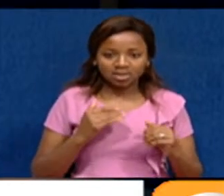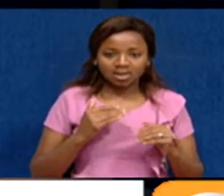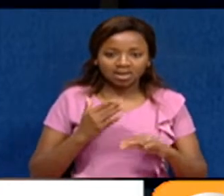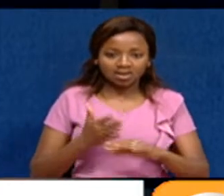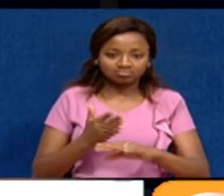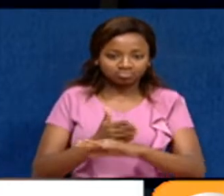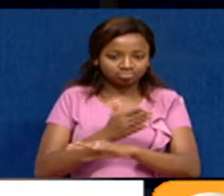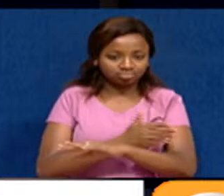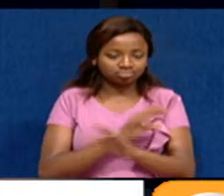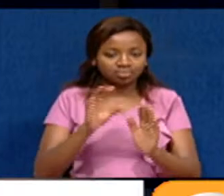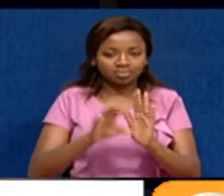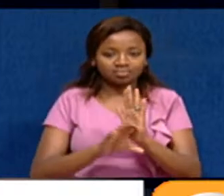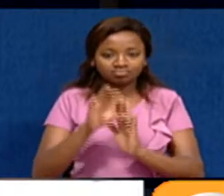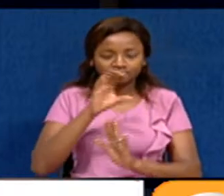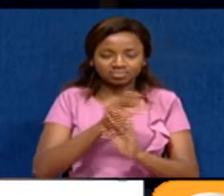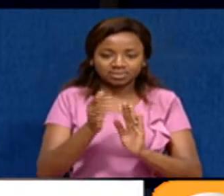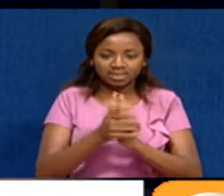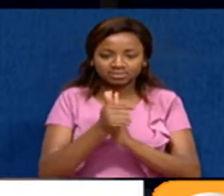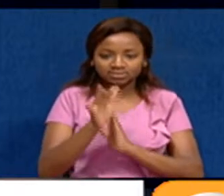advancement courses